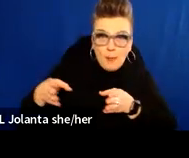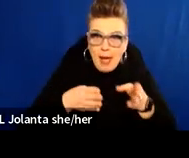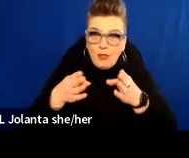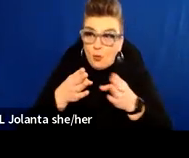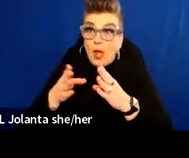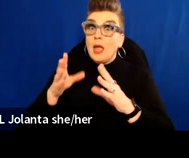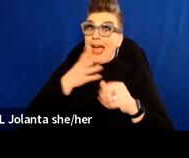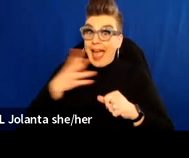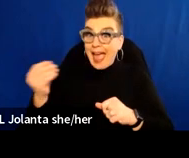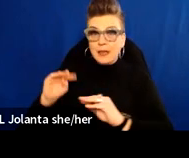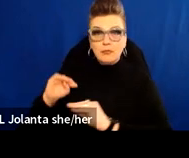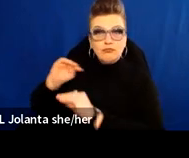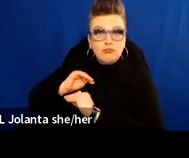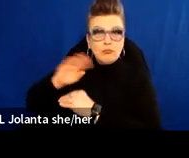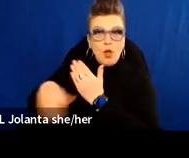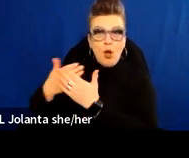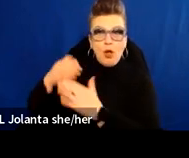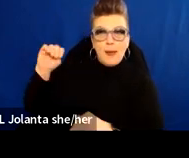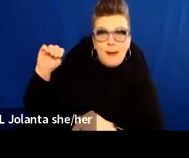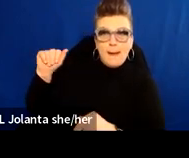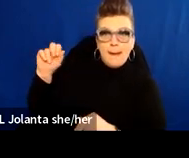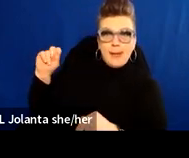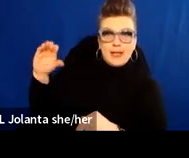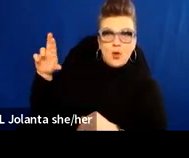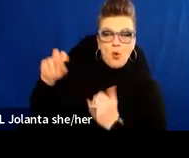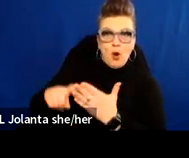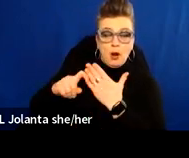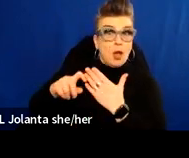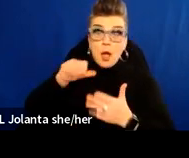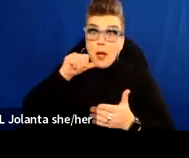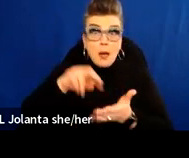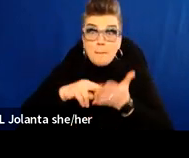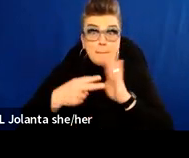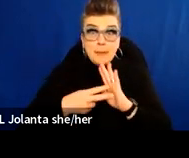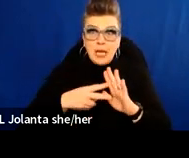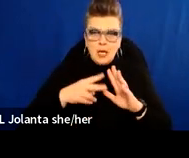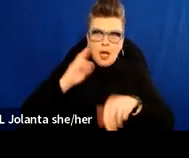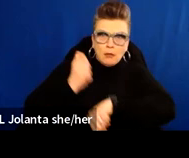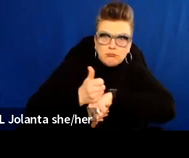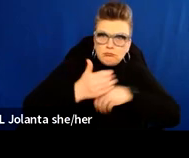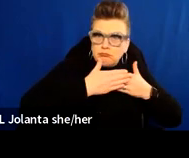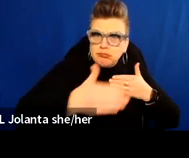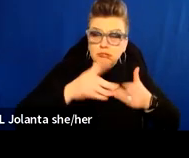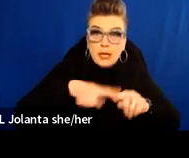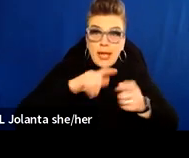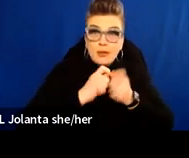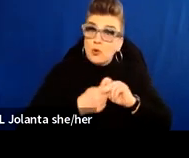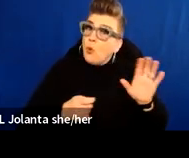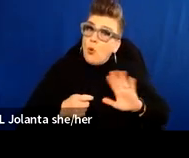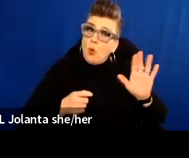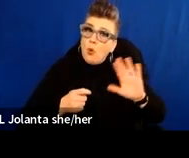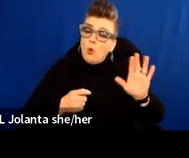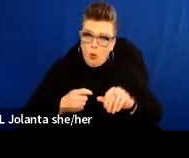core doesn't mean that those changes that those courses won't change right so the way that a student might be thinking about um his her their sort of